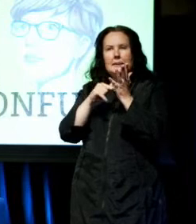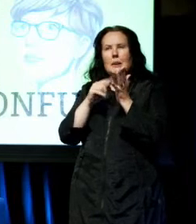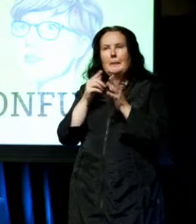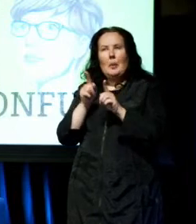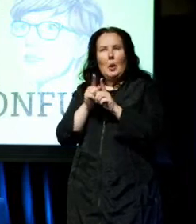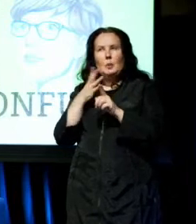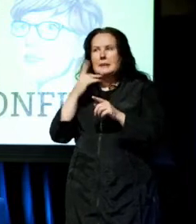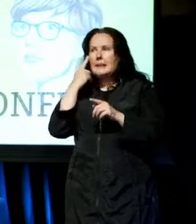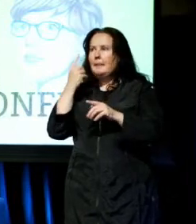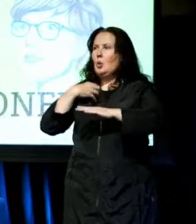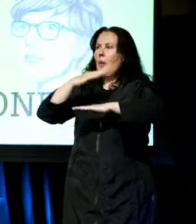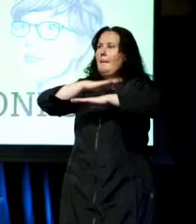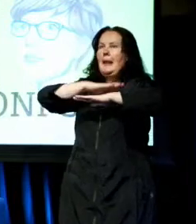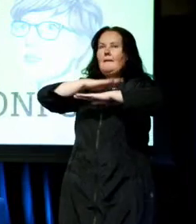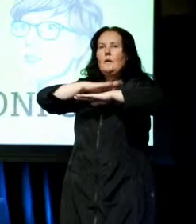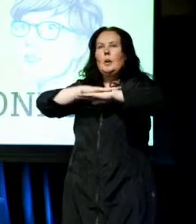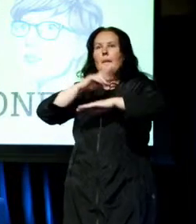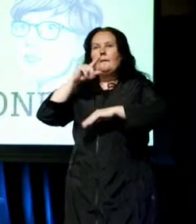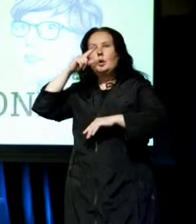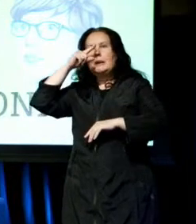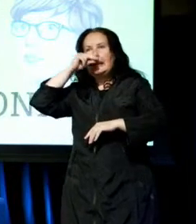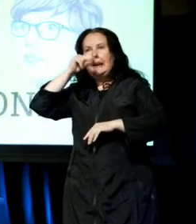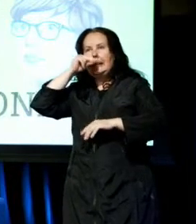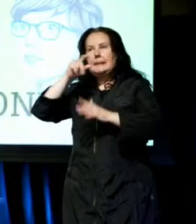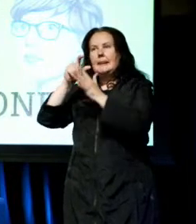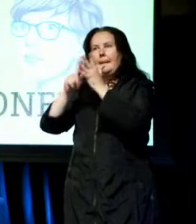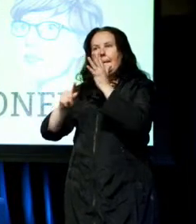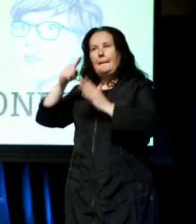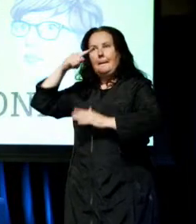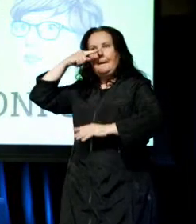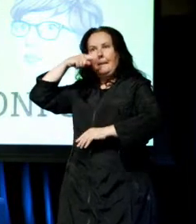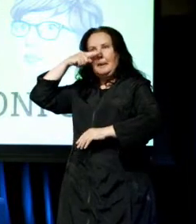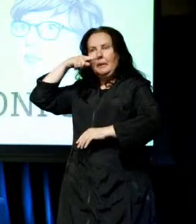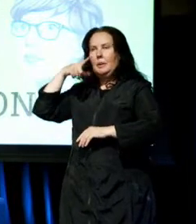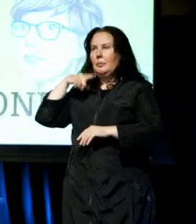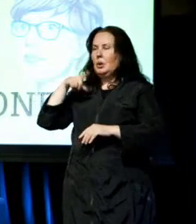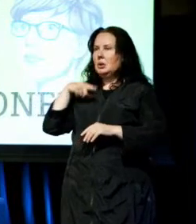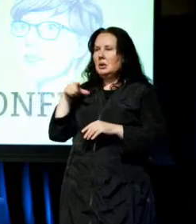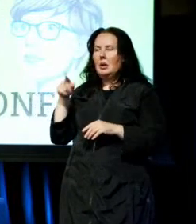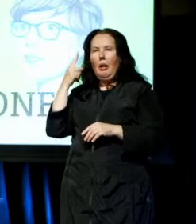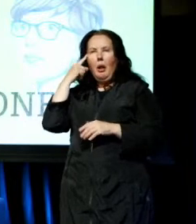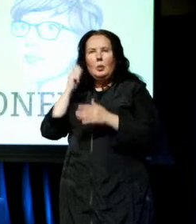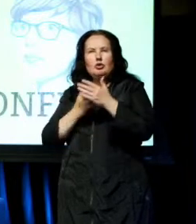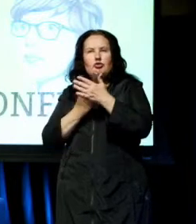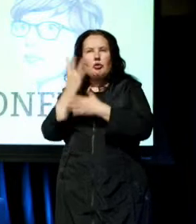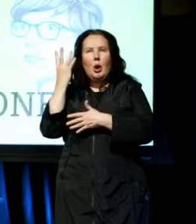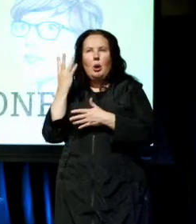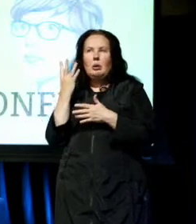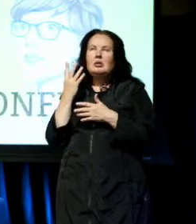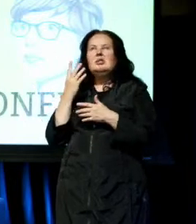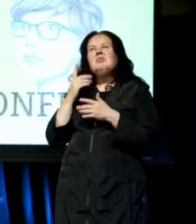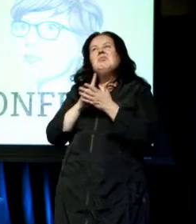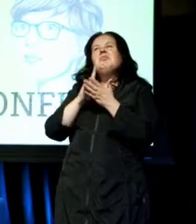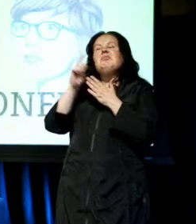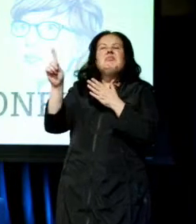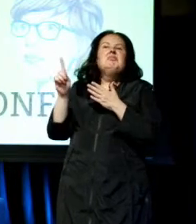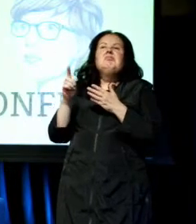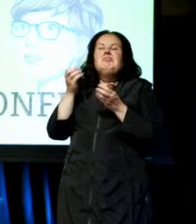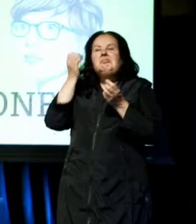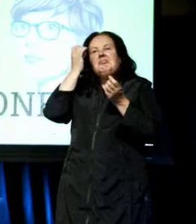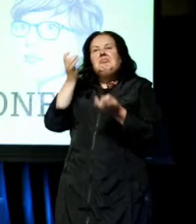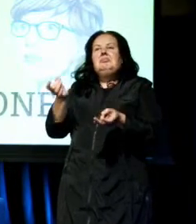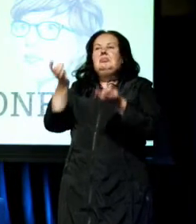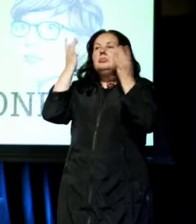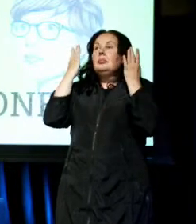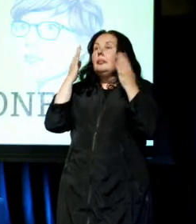disabled people, especially young disabled people, because a lot of people have the idea that you either grow out of disability or you age into it. But there's a lot of us that just, like,